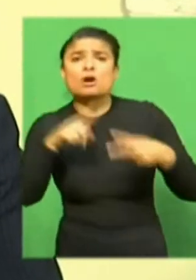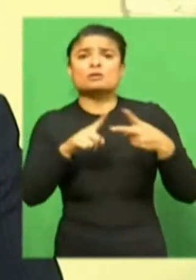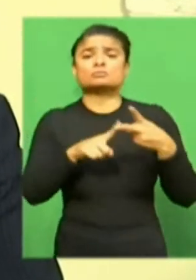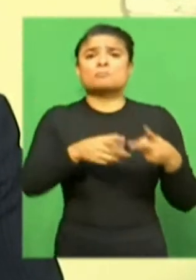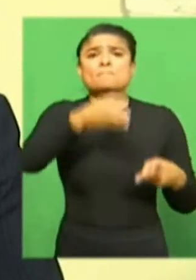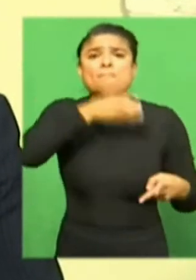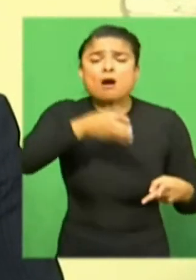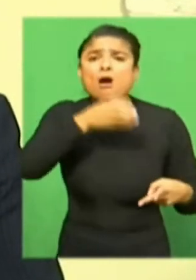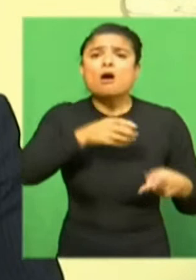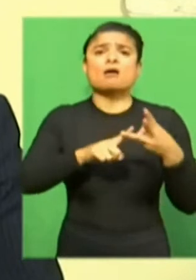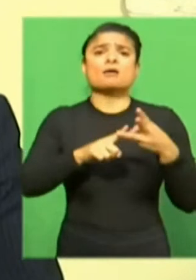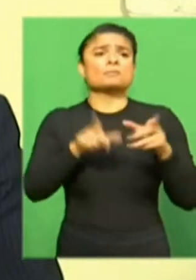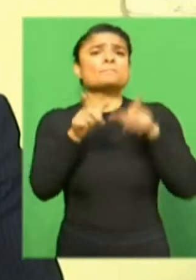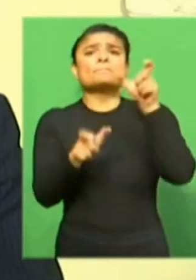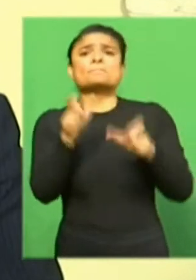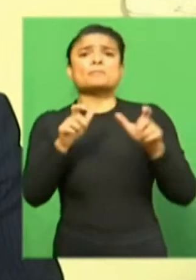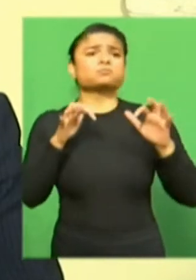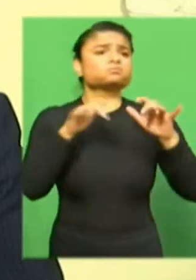and other places.